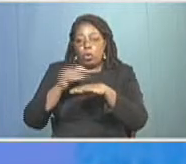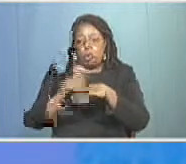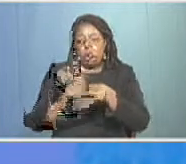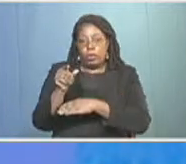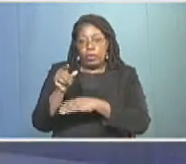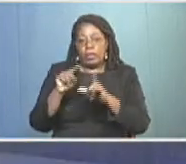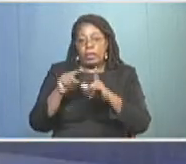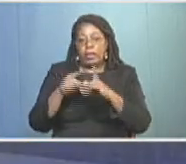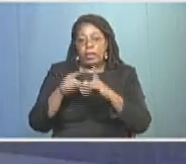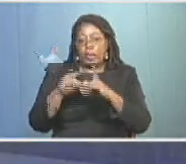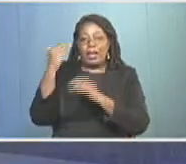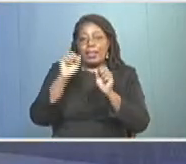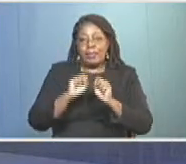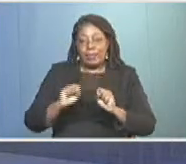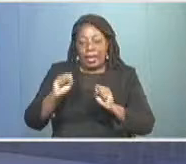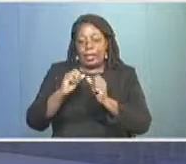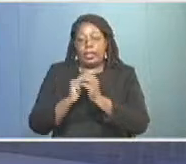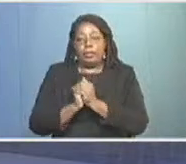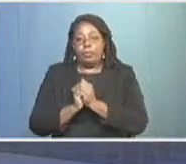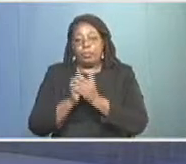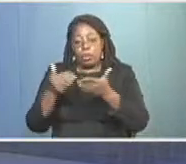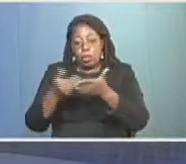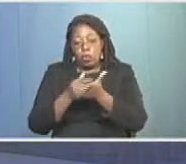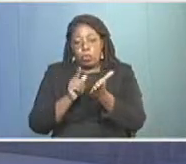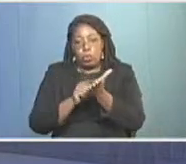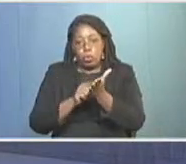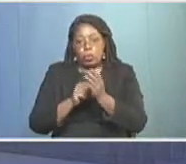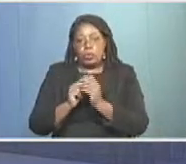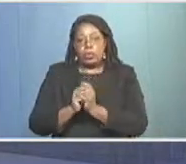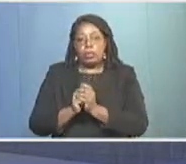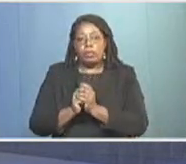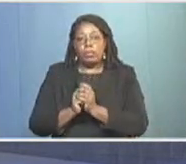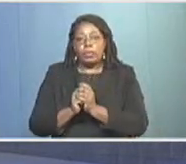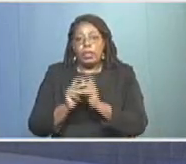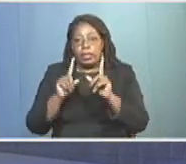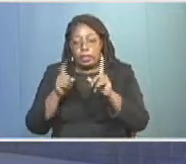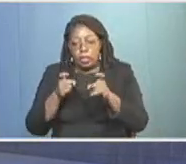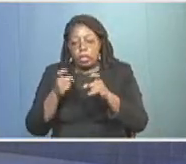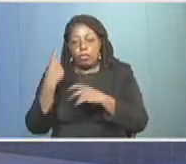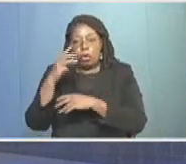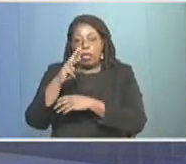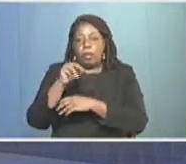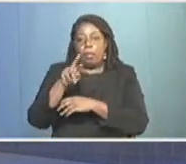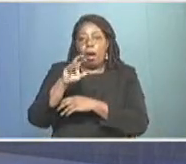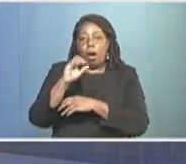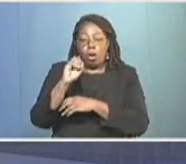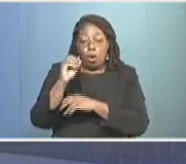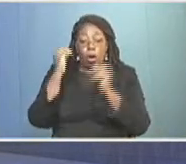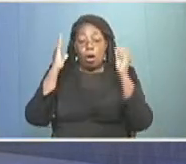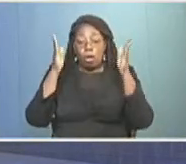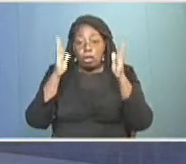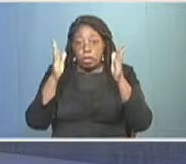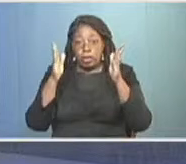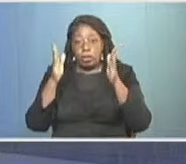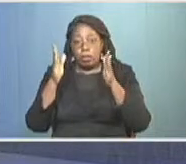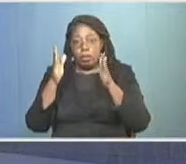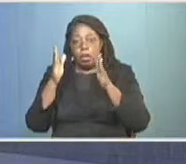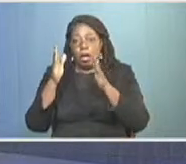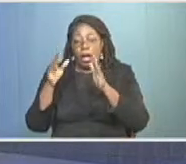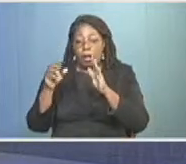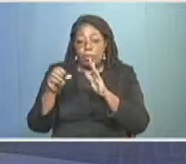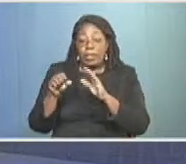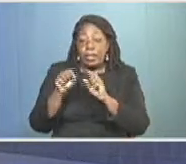Saturday. In related news, as planned, testing has started for the Marco's alert system to ensure its